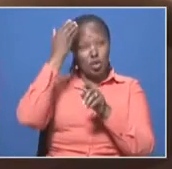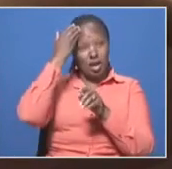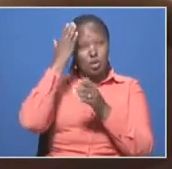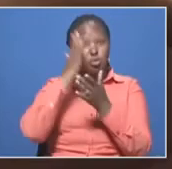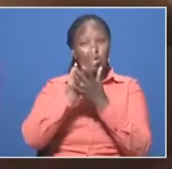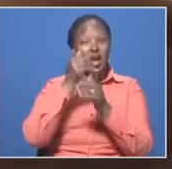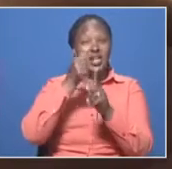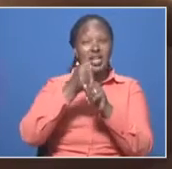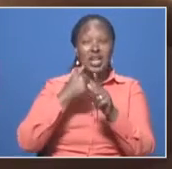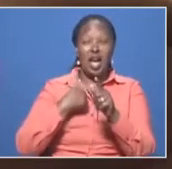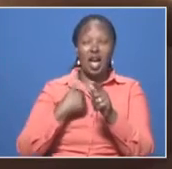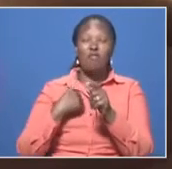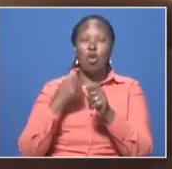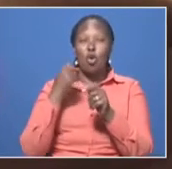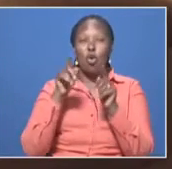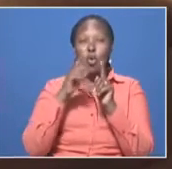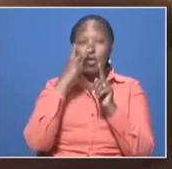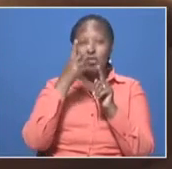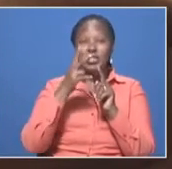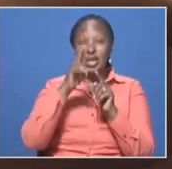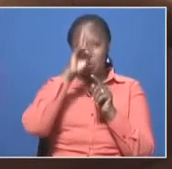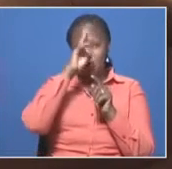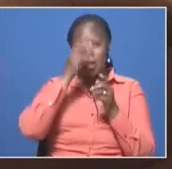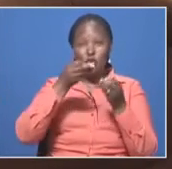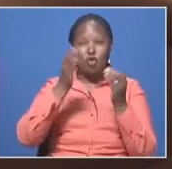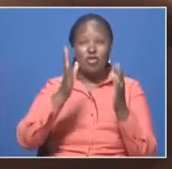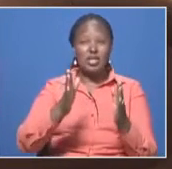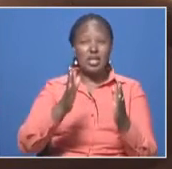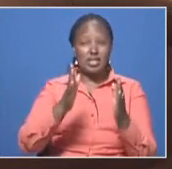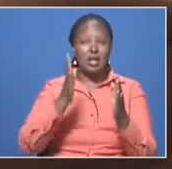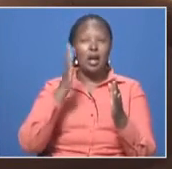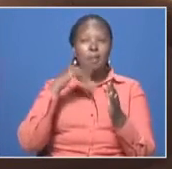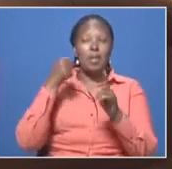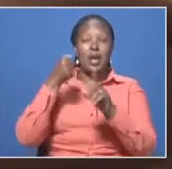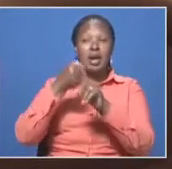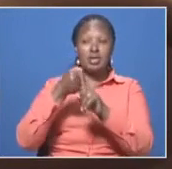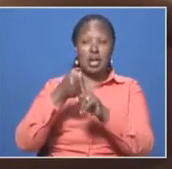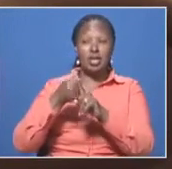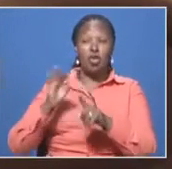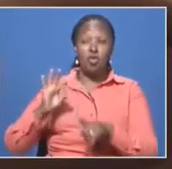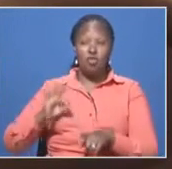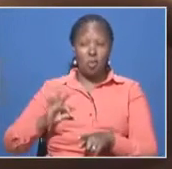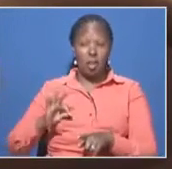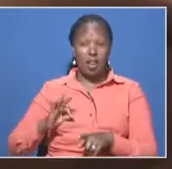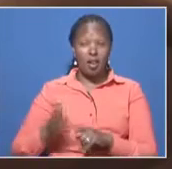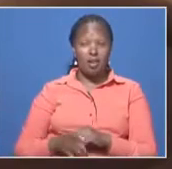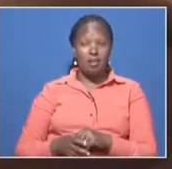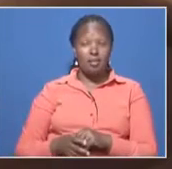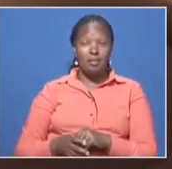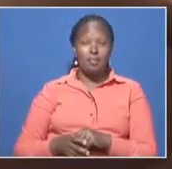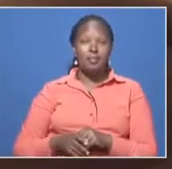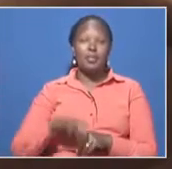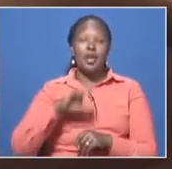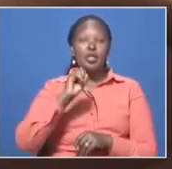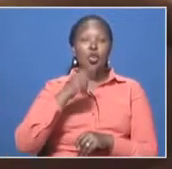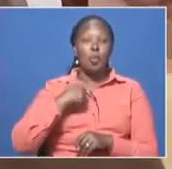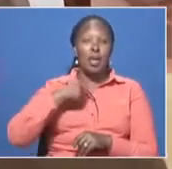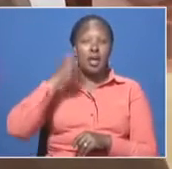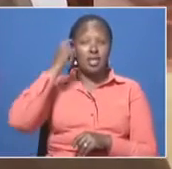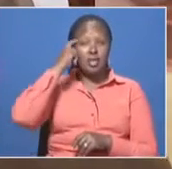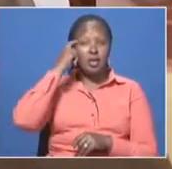being attacked. We've even seen police officers, the female officers being attacked. So I